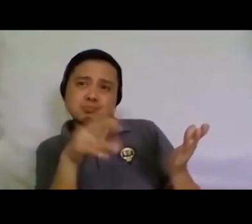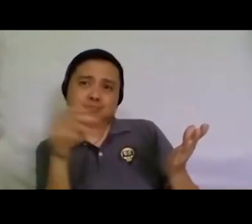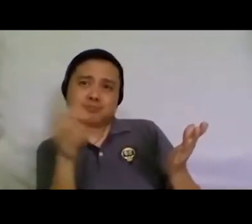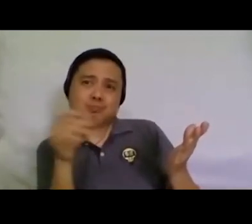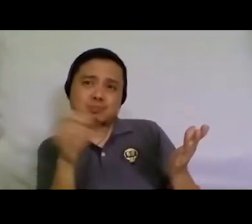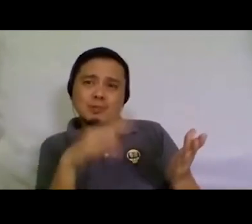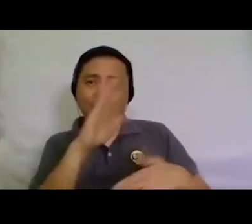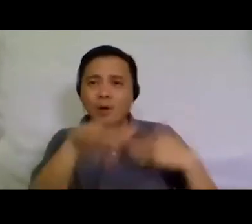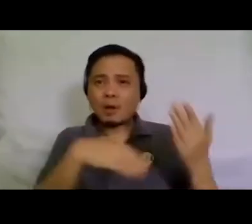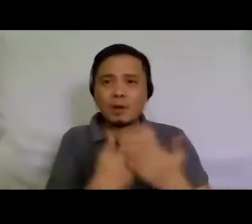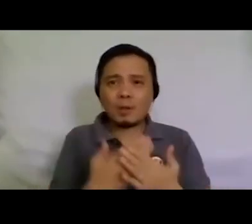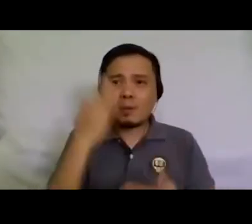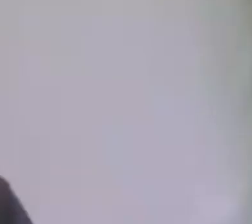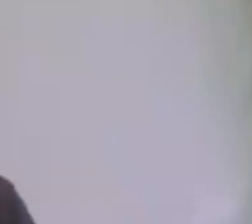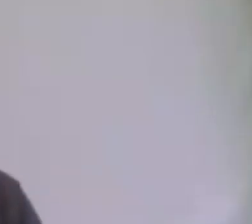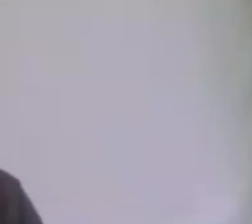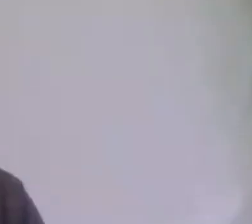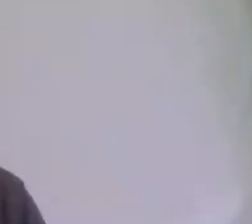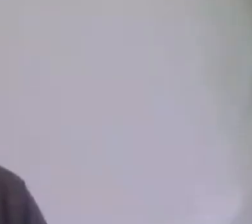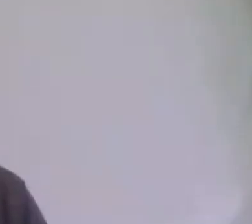Oops.